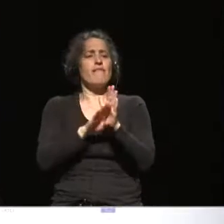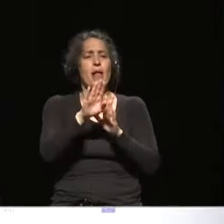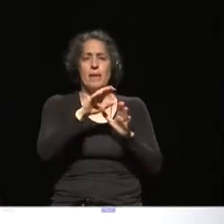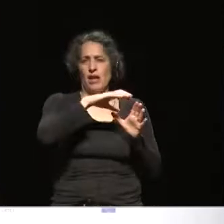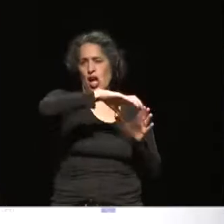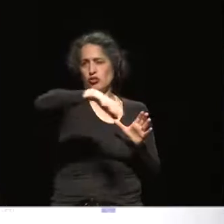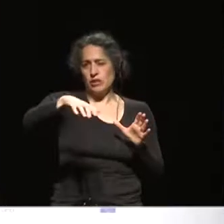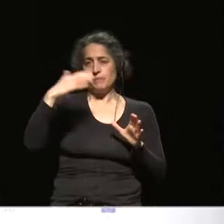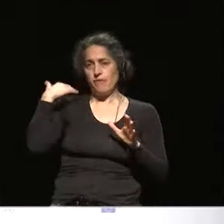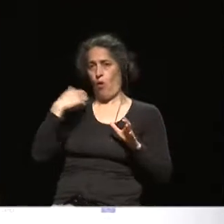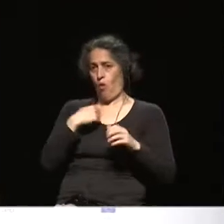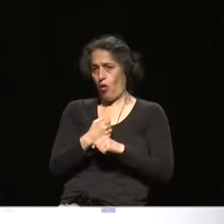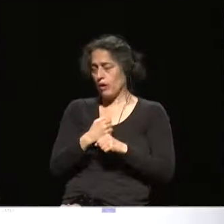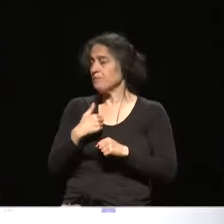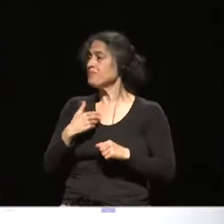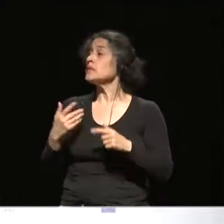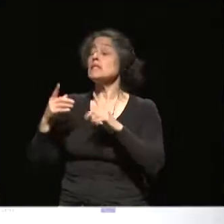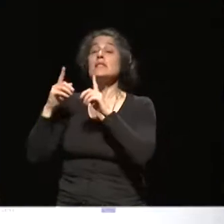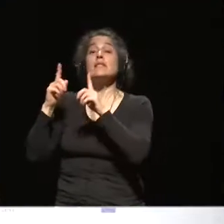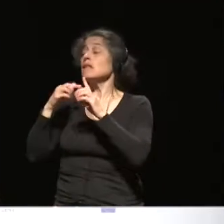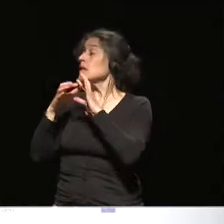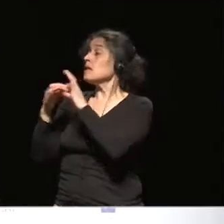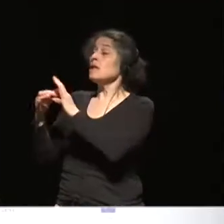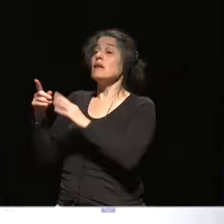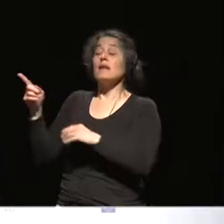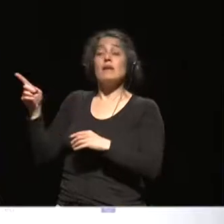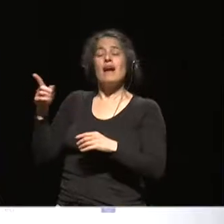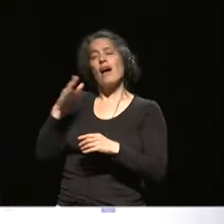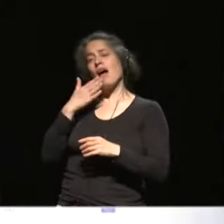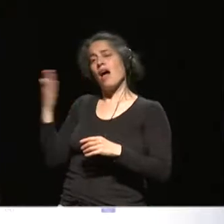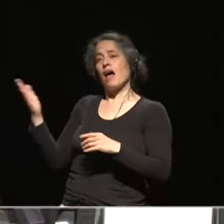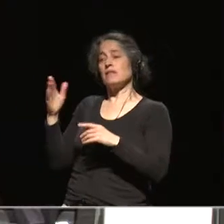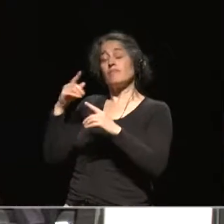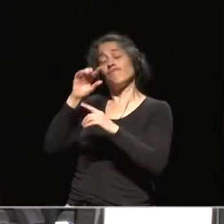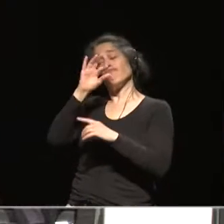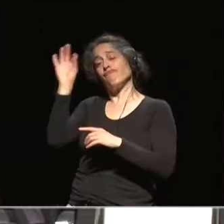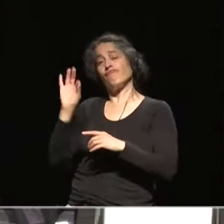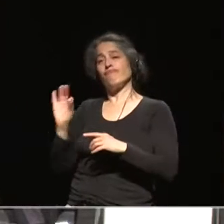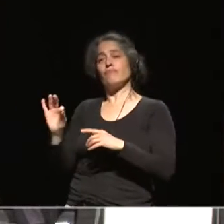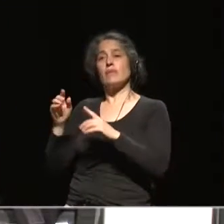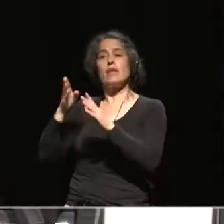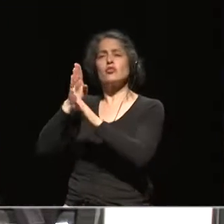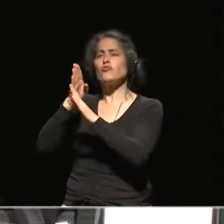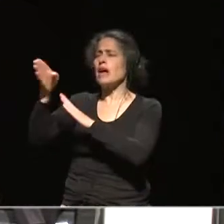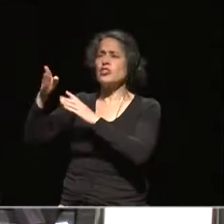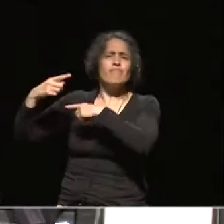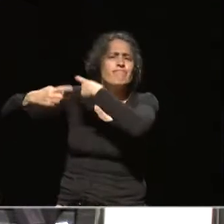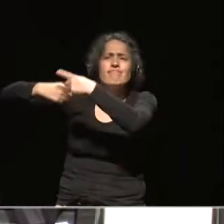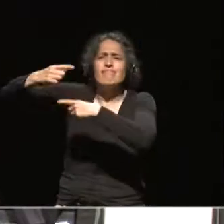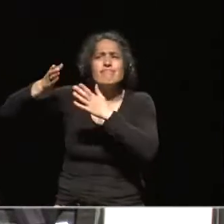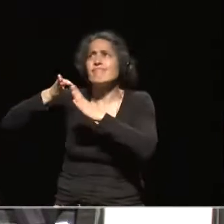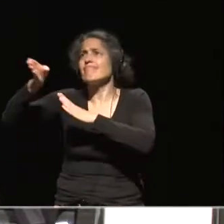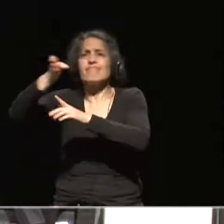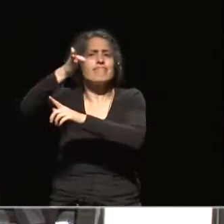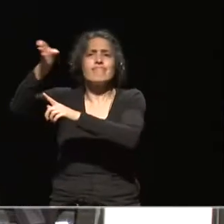One question of more than trying to have a direction. Again, and in many of the discussions on corruption, etc.,